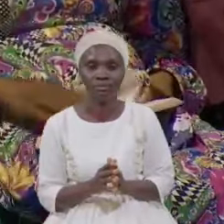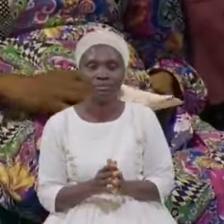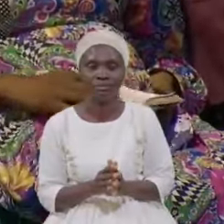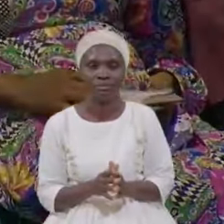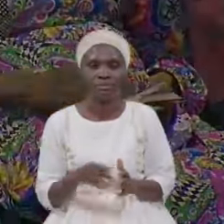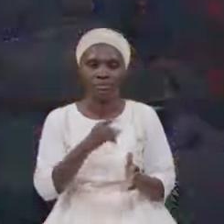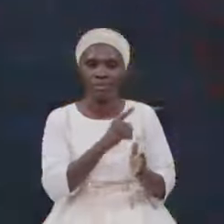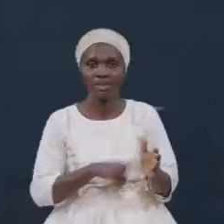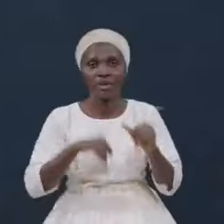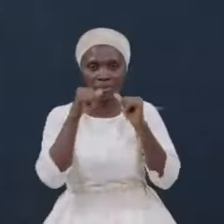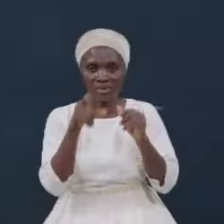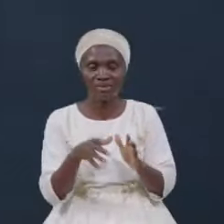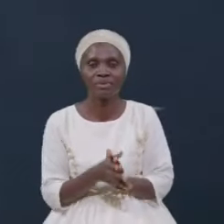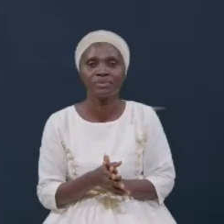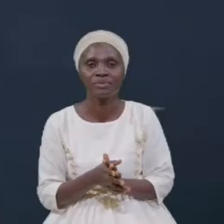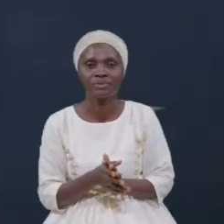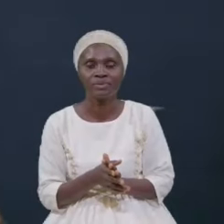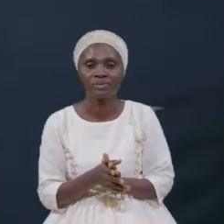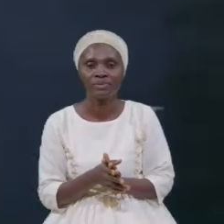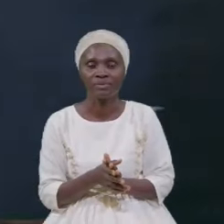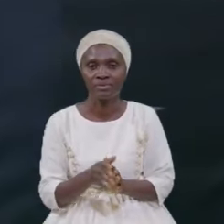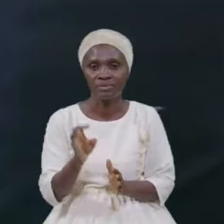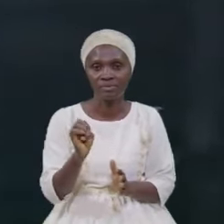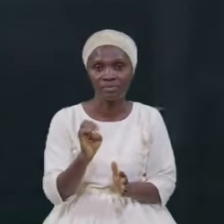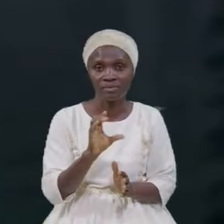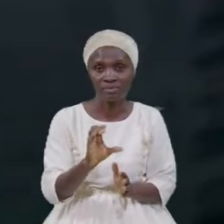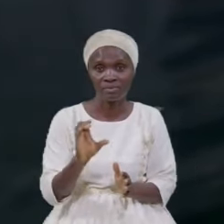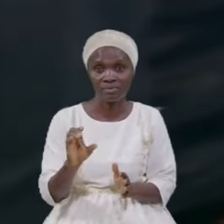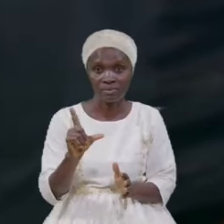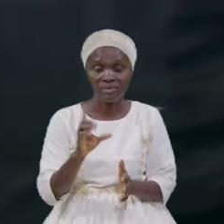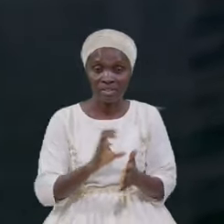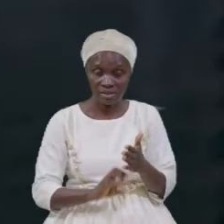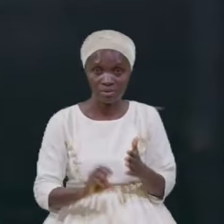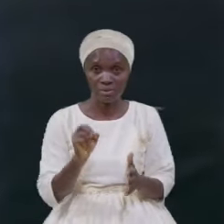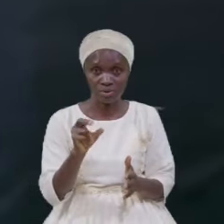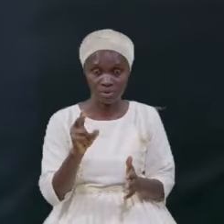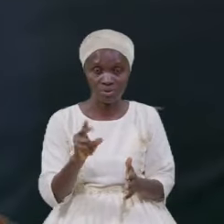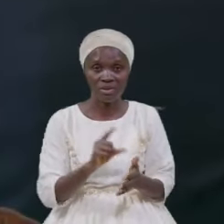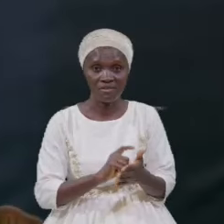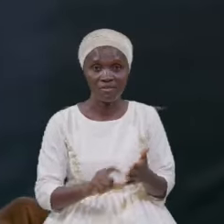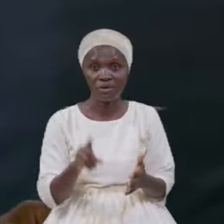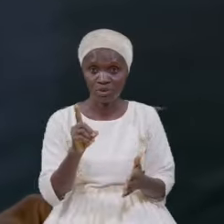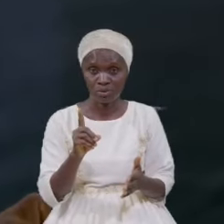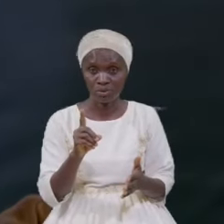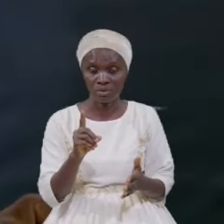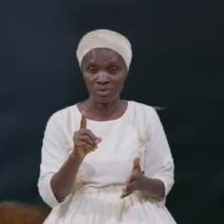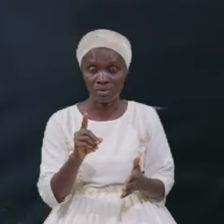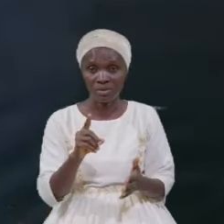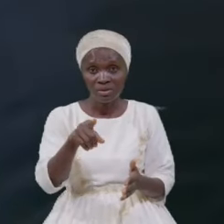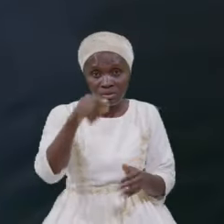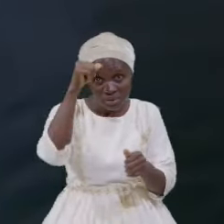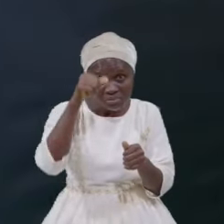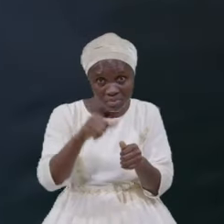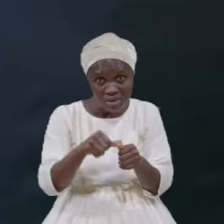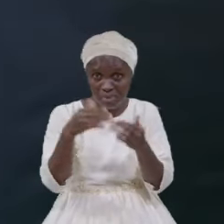Ecclesiastes chapter 12, verse 1. Remember now thy Creator in the days